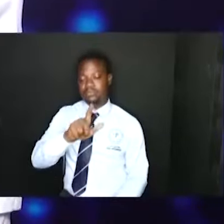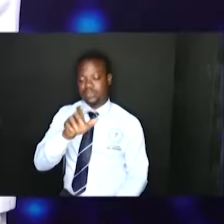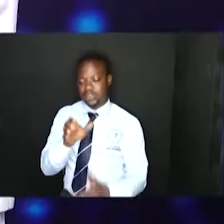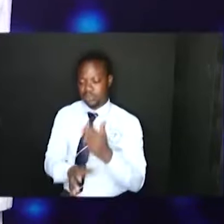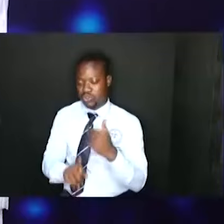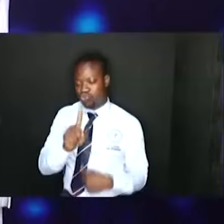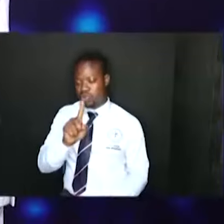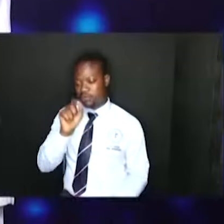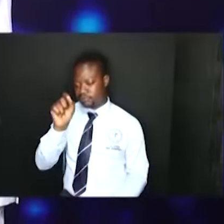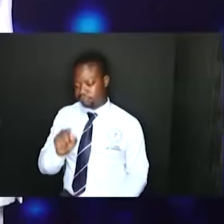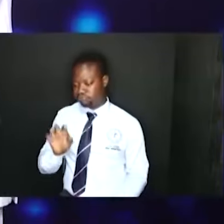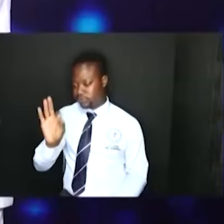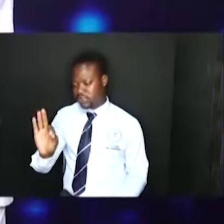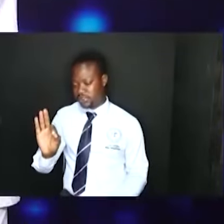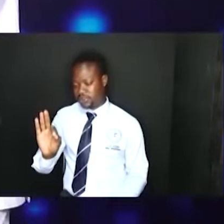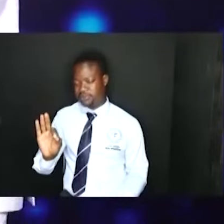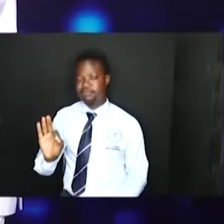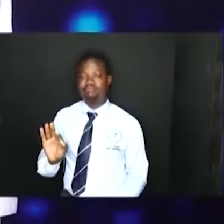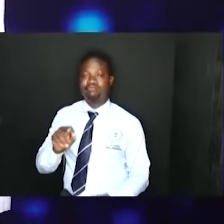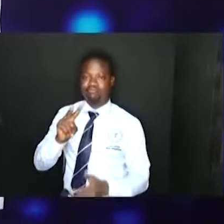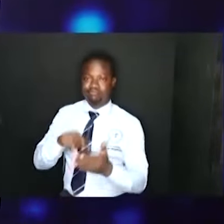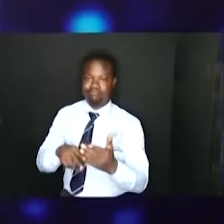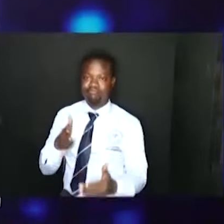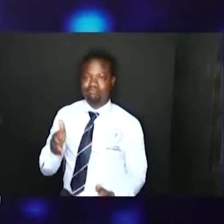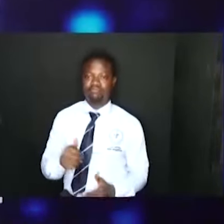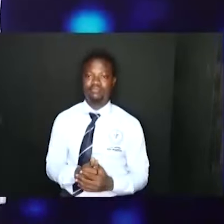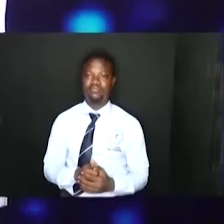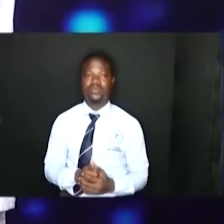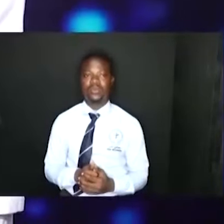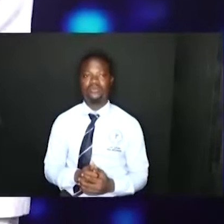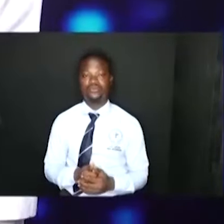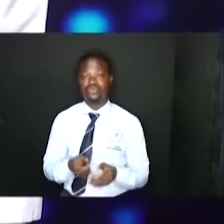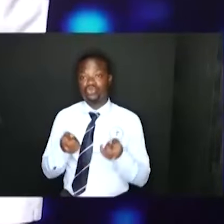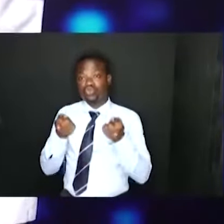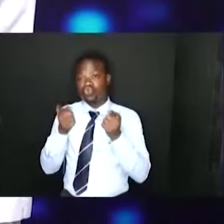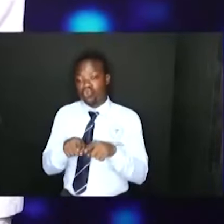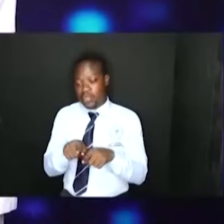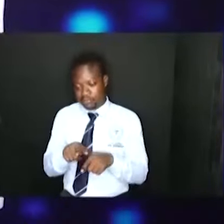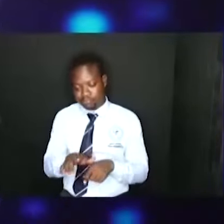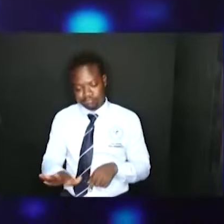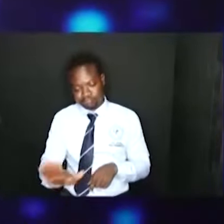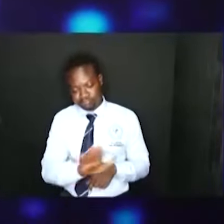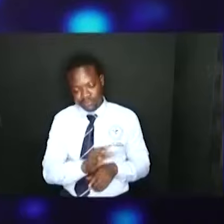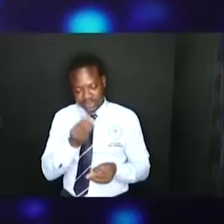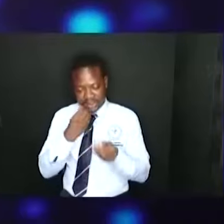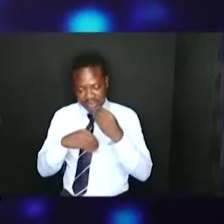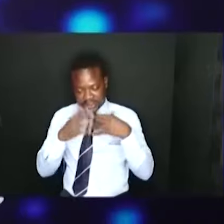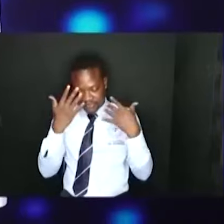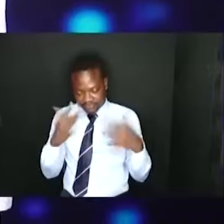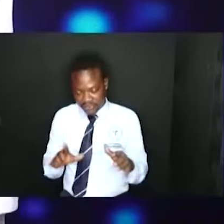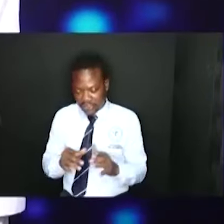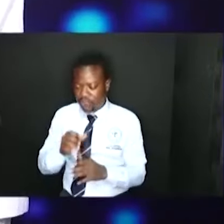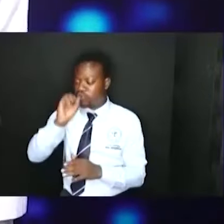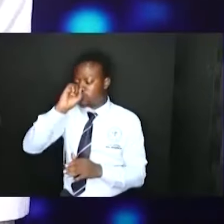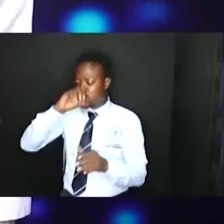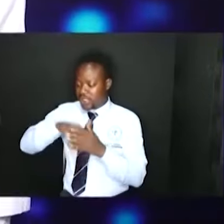from verse 9. Once, when they had finished eating and drinking in